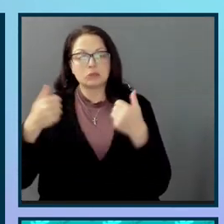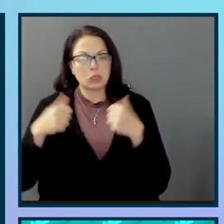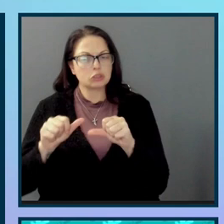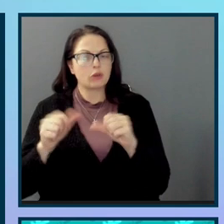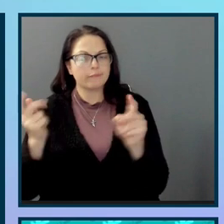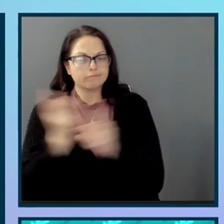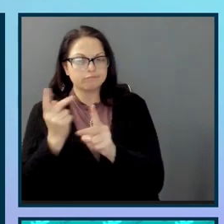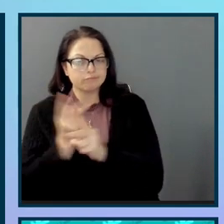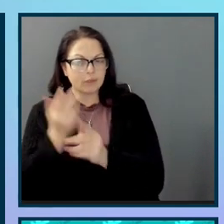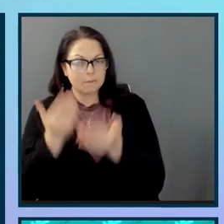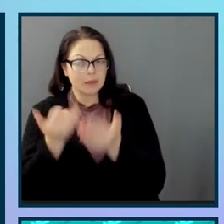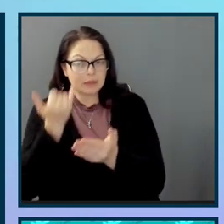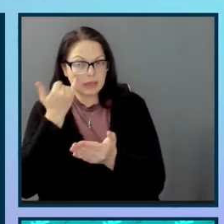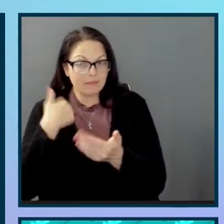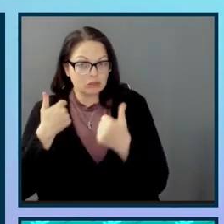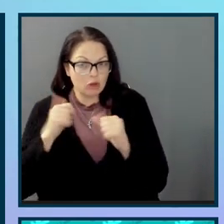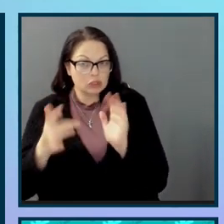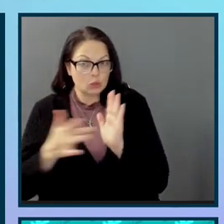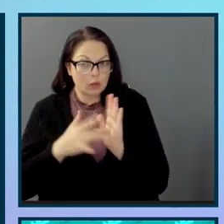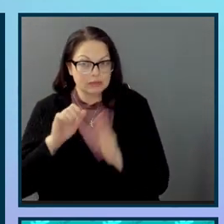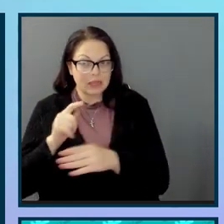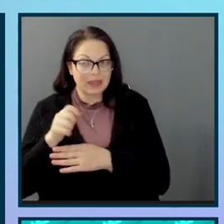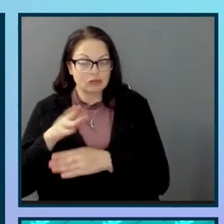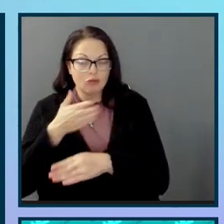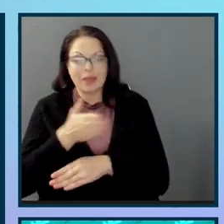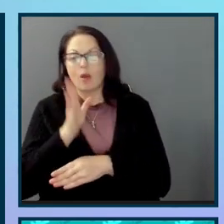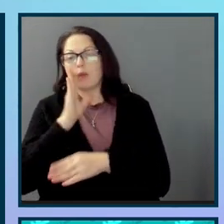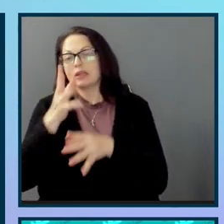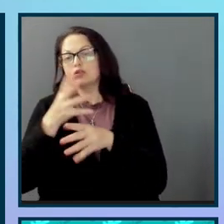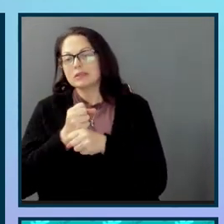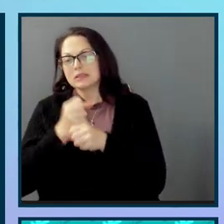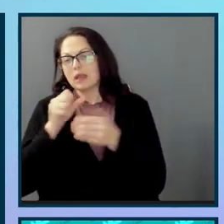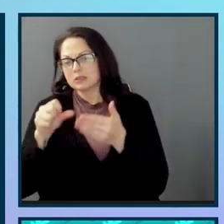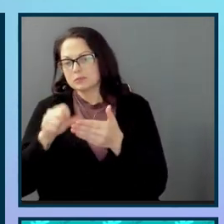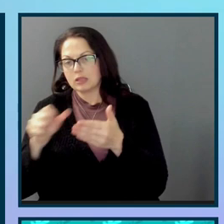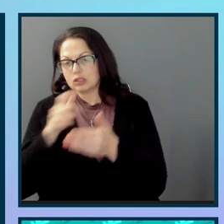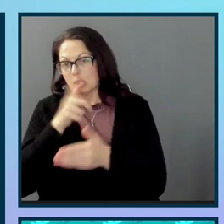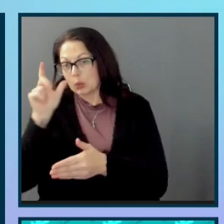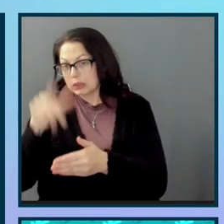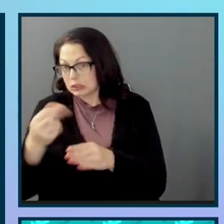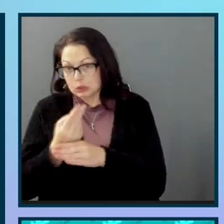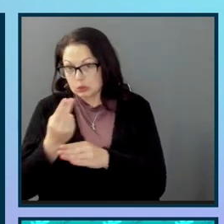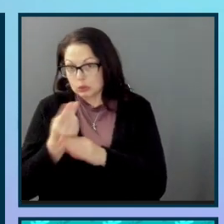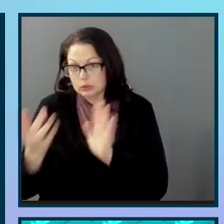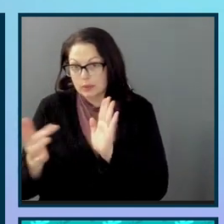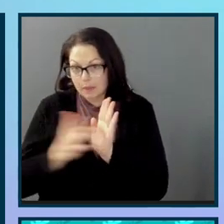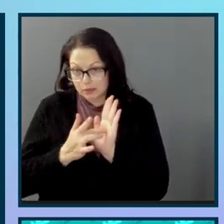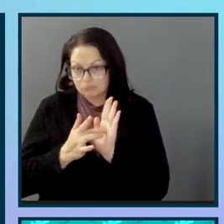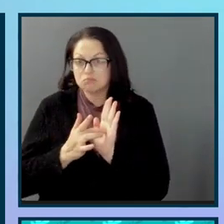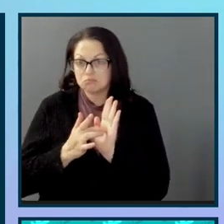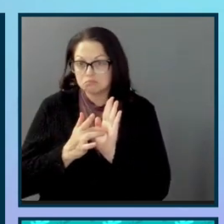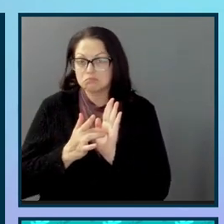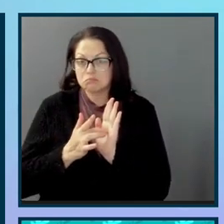just press enter here, I will get to the synopsis page without the use of the button. So I'm going